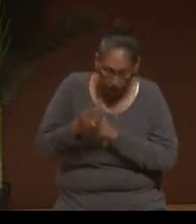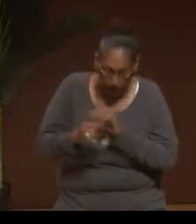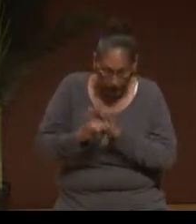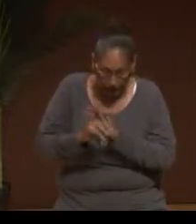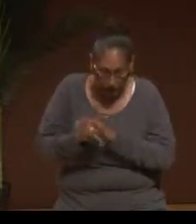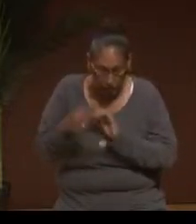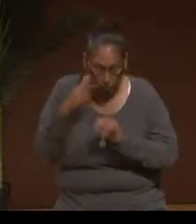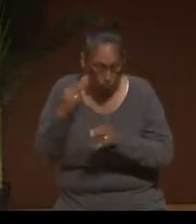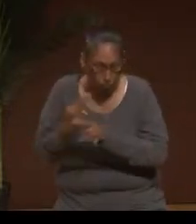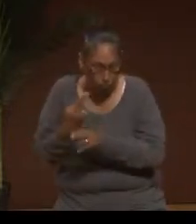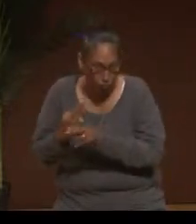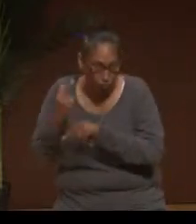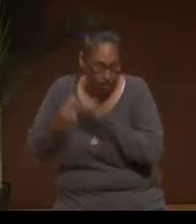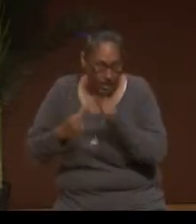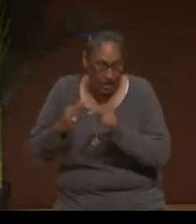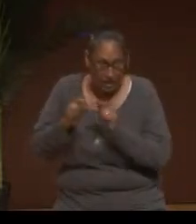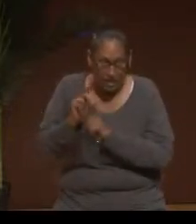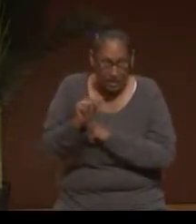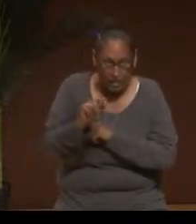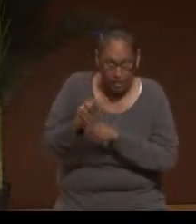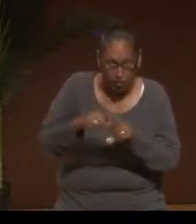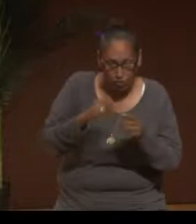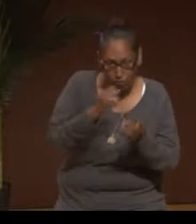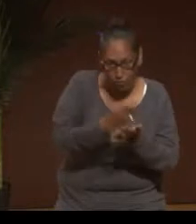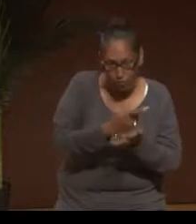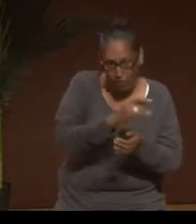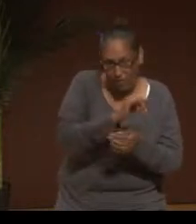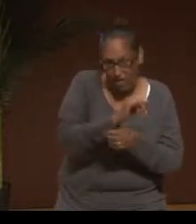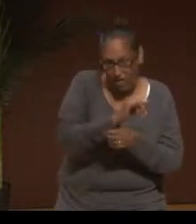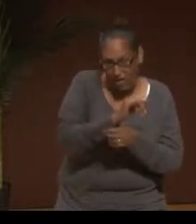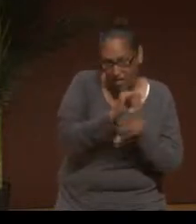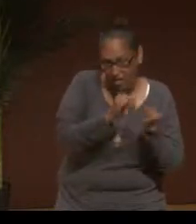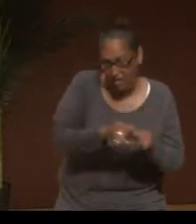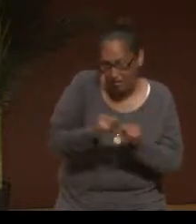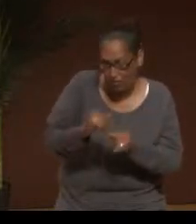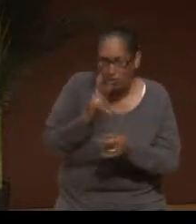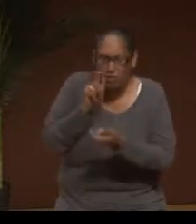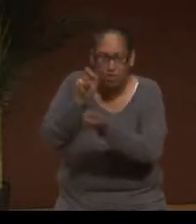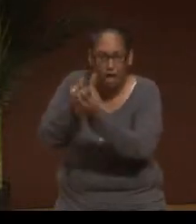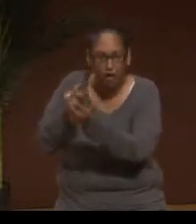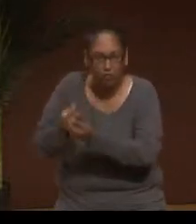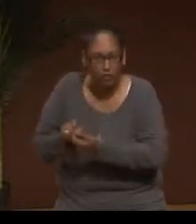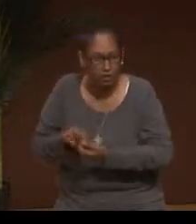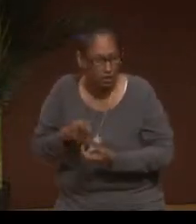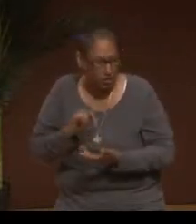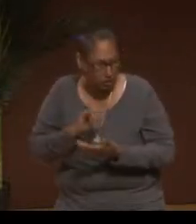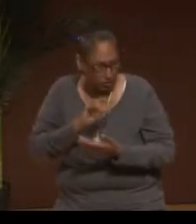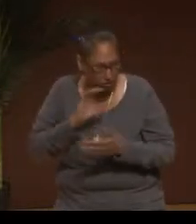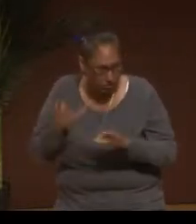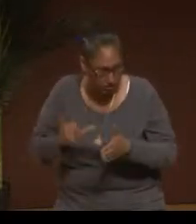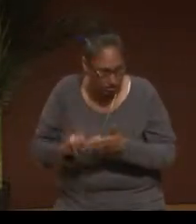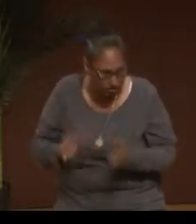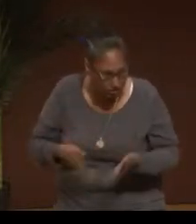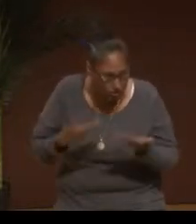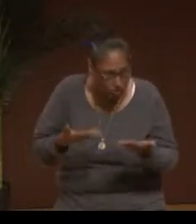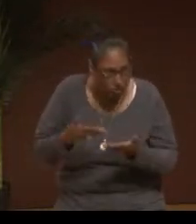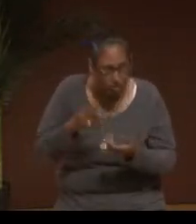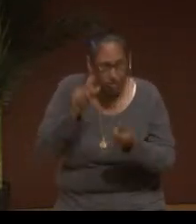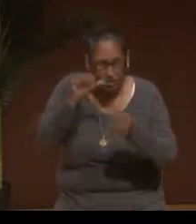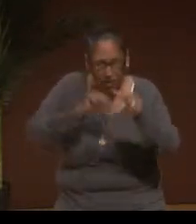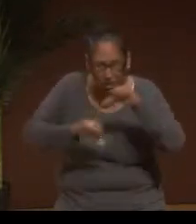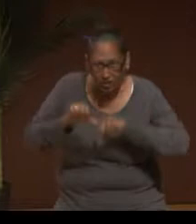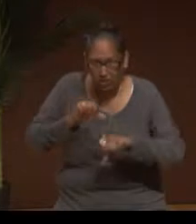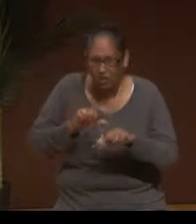use genetic data to prove that individual and community knowledge is accurate, does that suggest that scientific knowledge